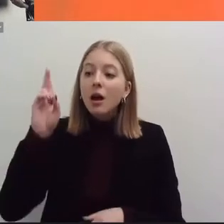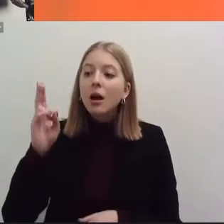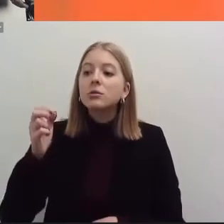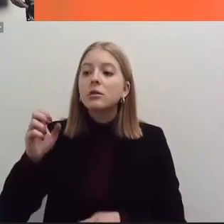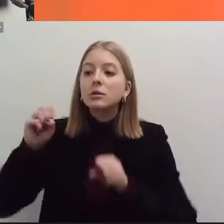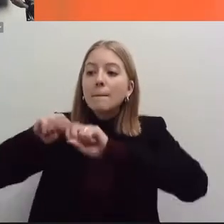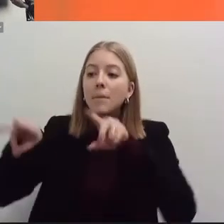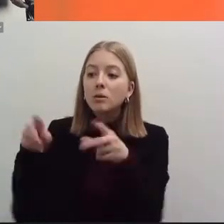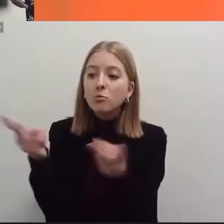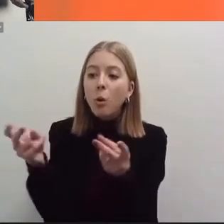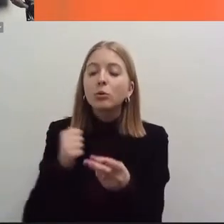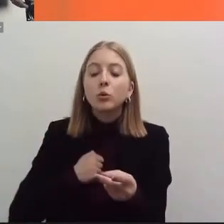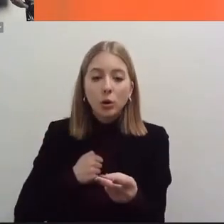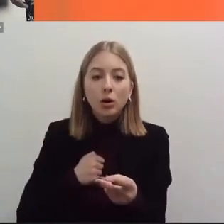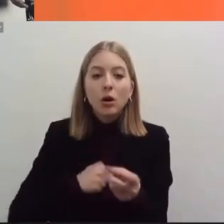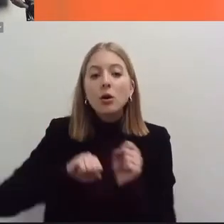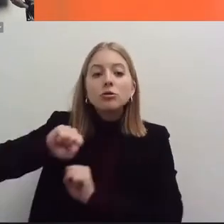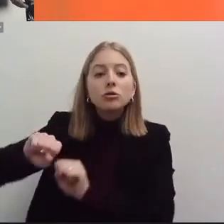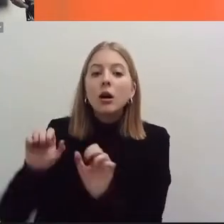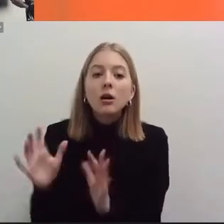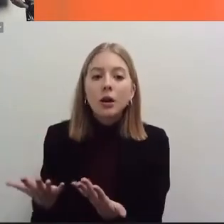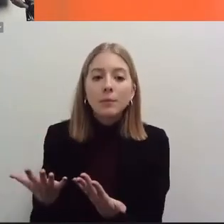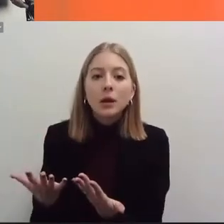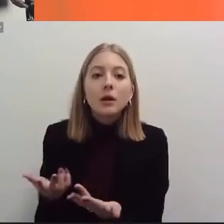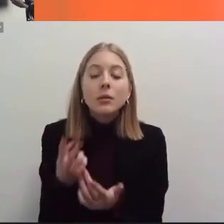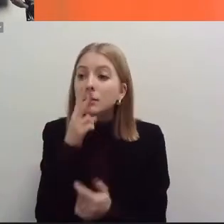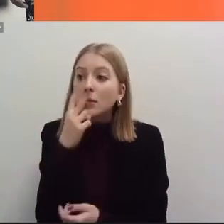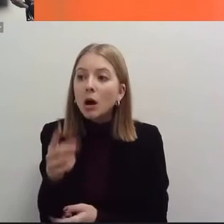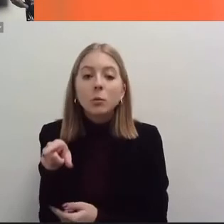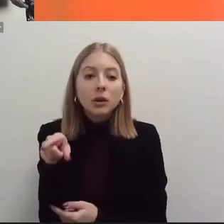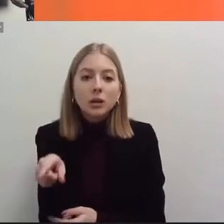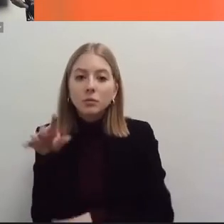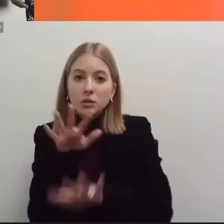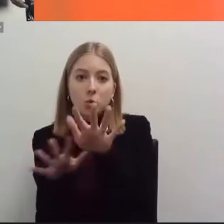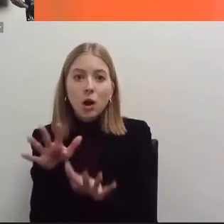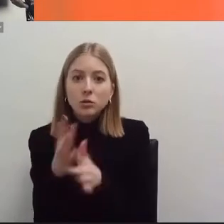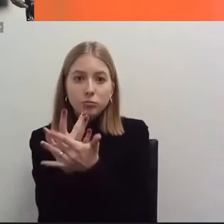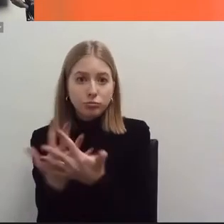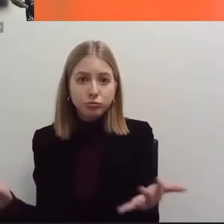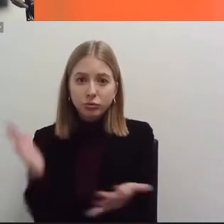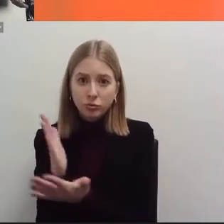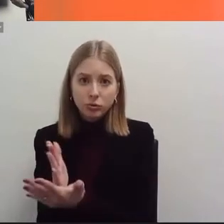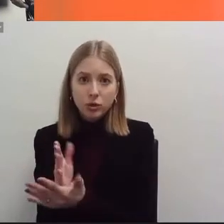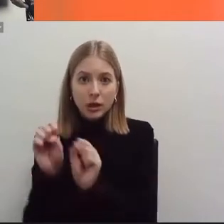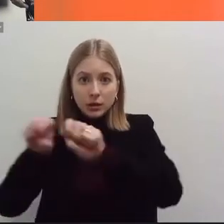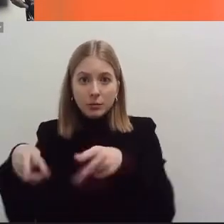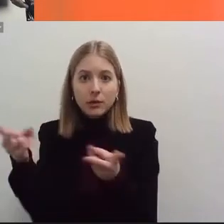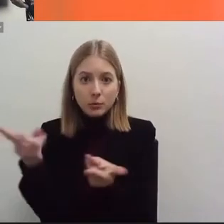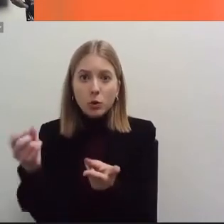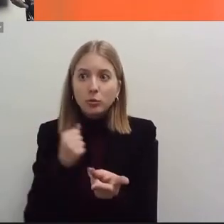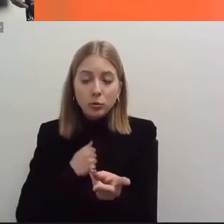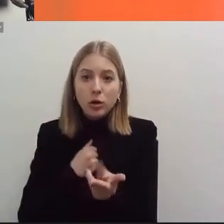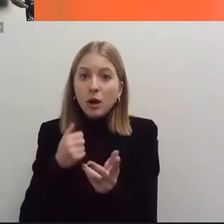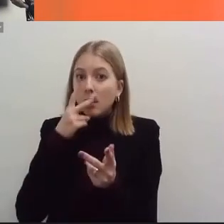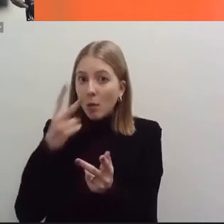our program, we have no large experiences with the children needs, but it's still, I think it's very